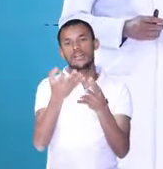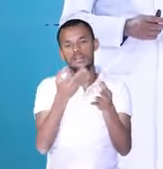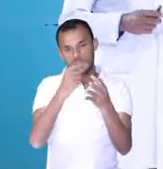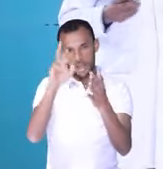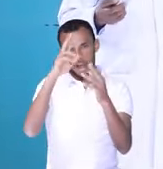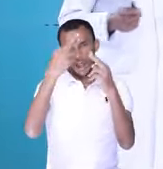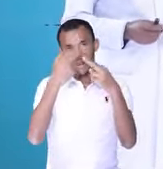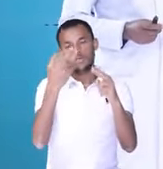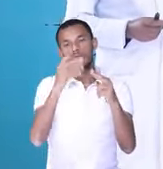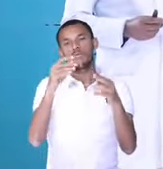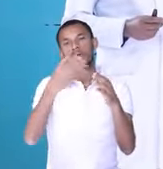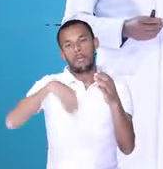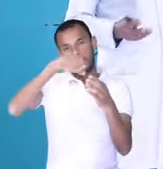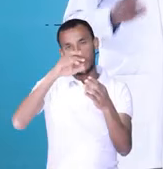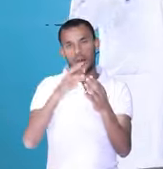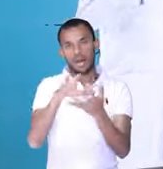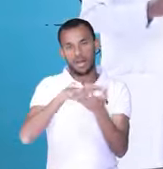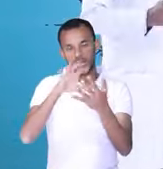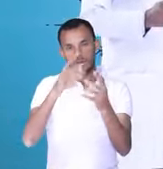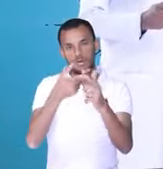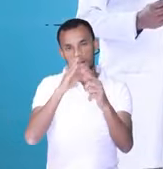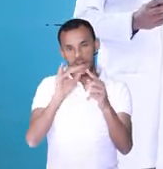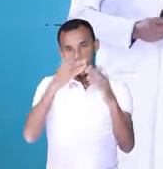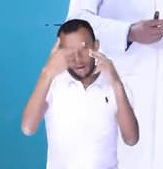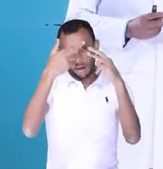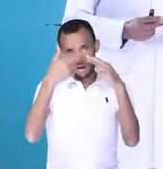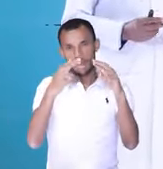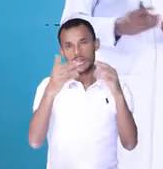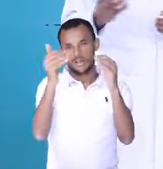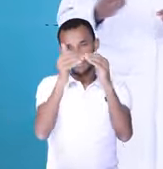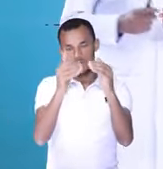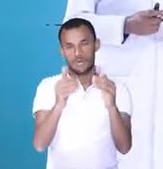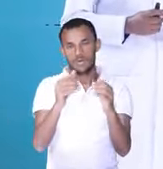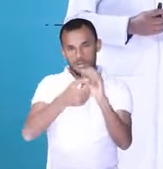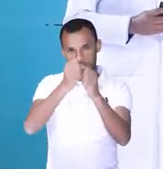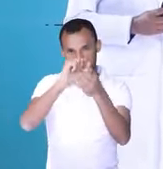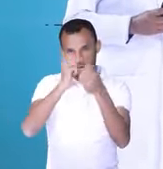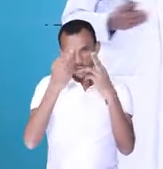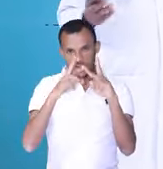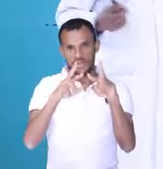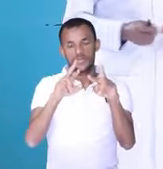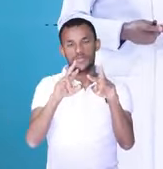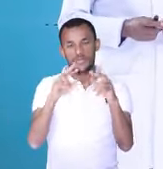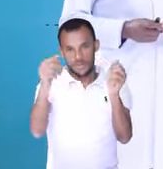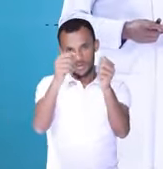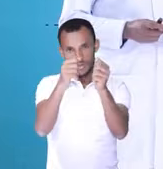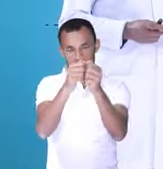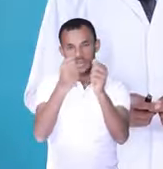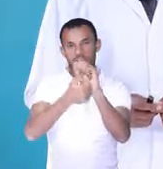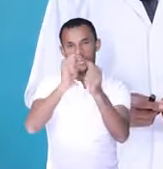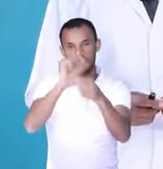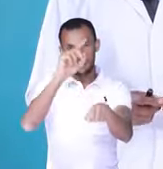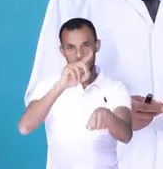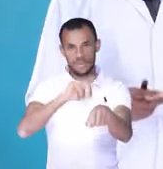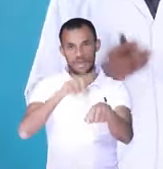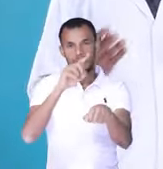rates of chemical reaction. The other one is rates. Rate is equals to changing concentration with changing